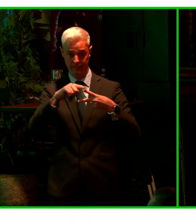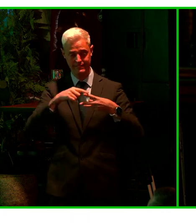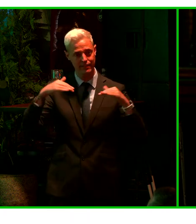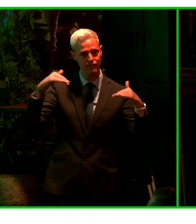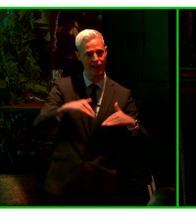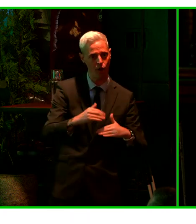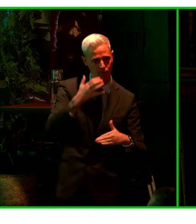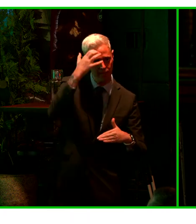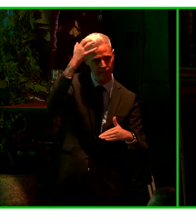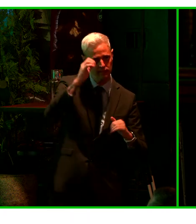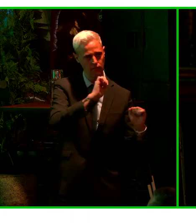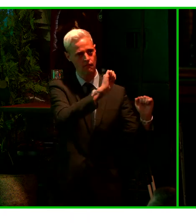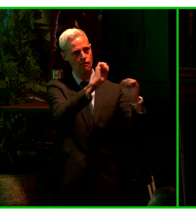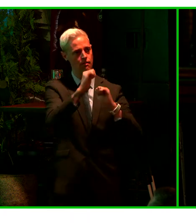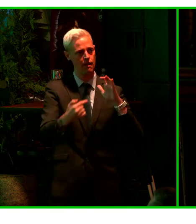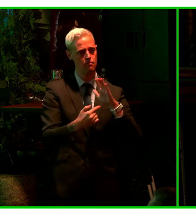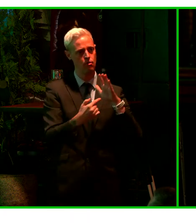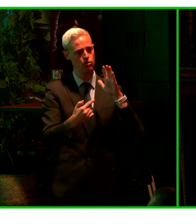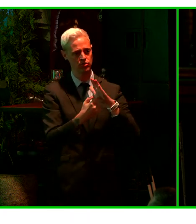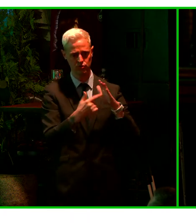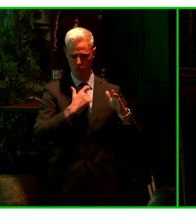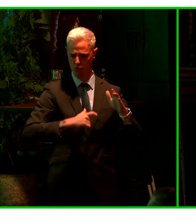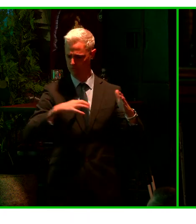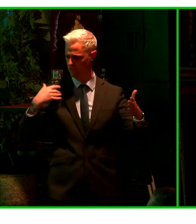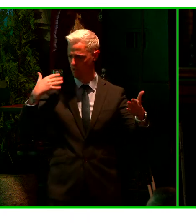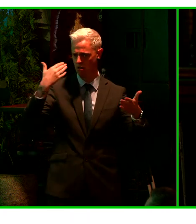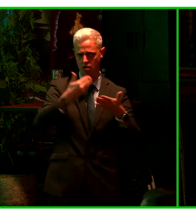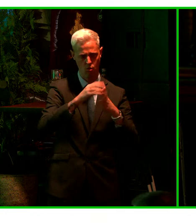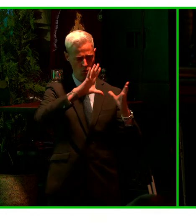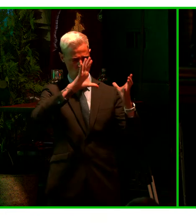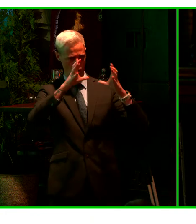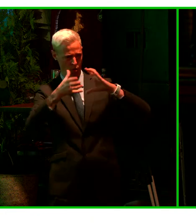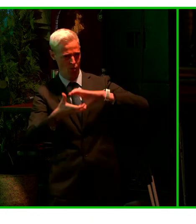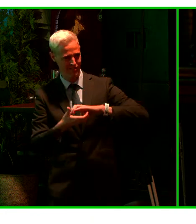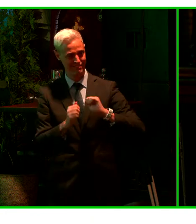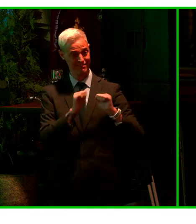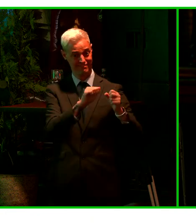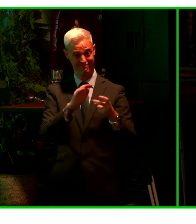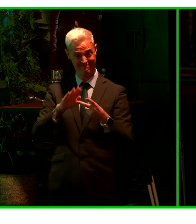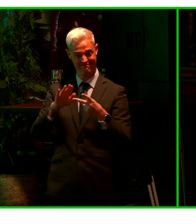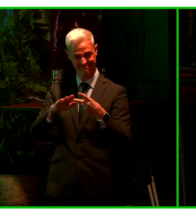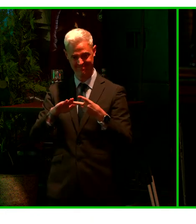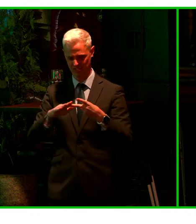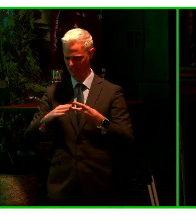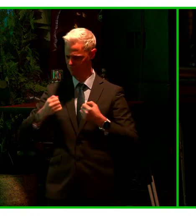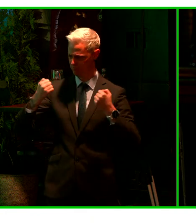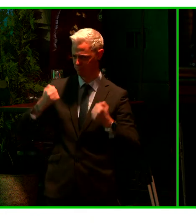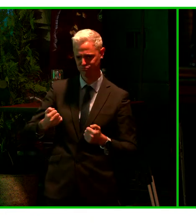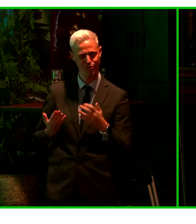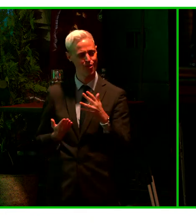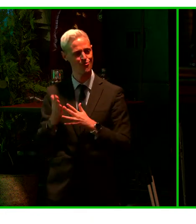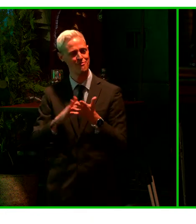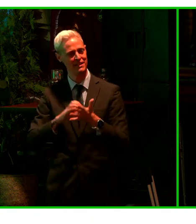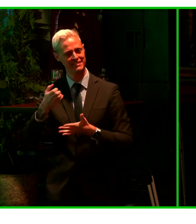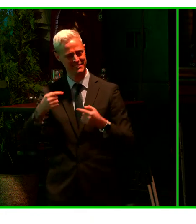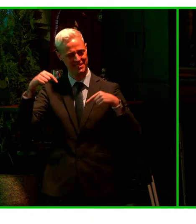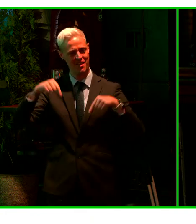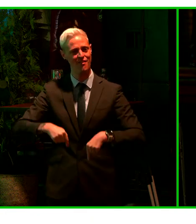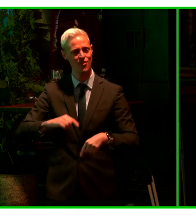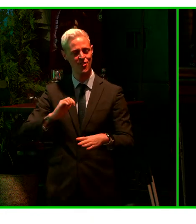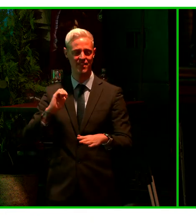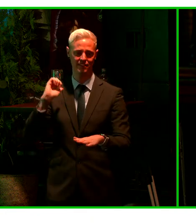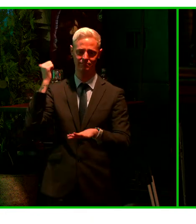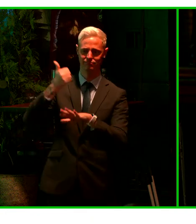terms of its importance to the course of human affairs on this planet. And he used to say that, of course, because of the Industrial Revolution. And of course, the